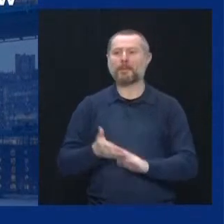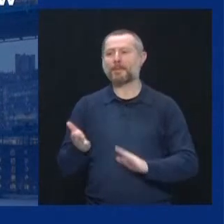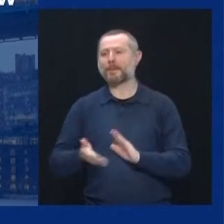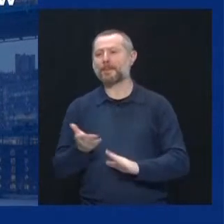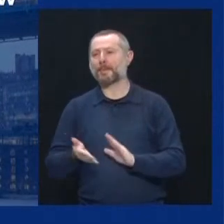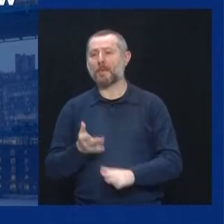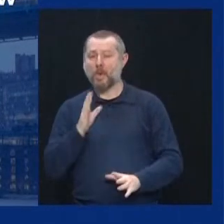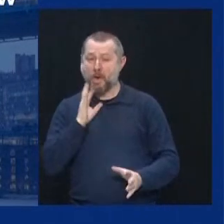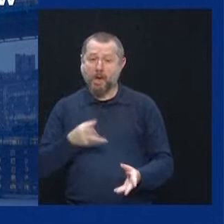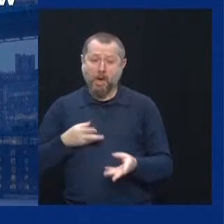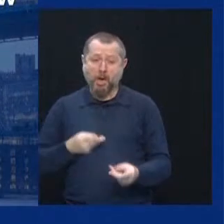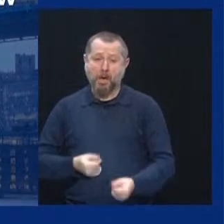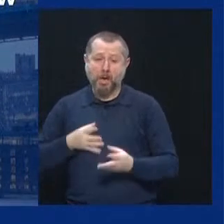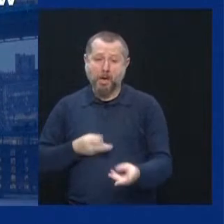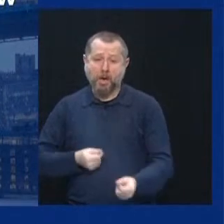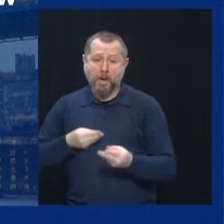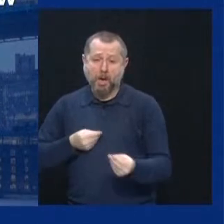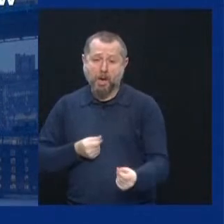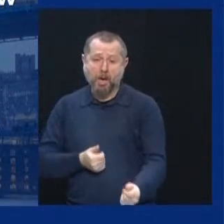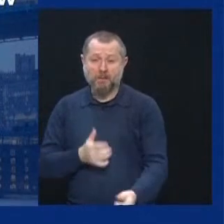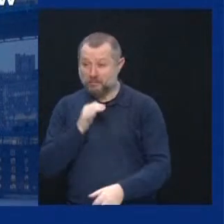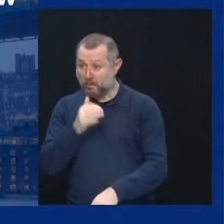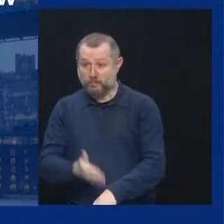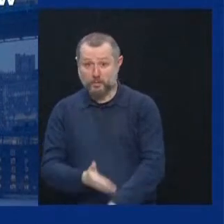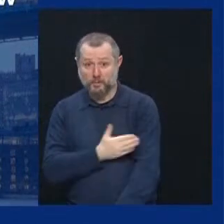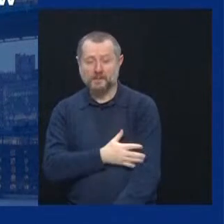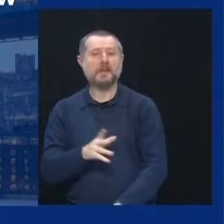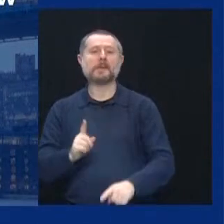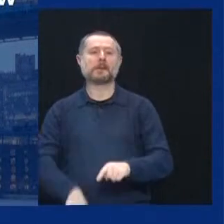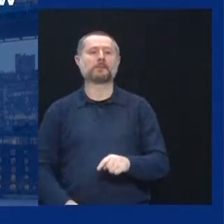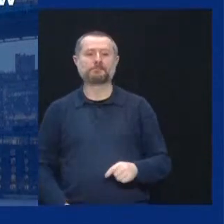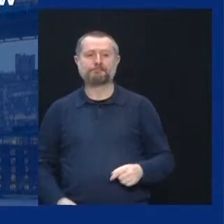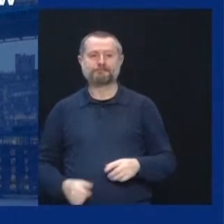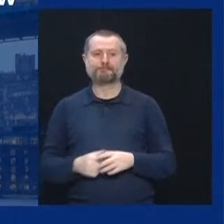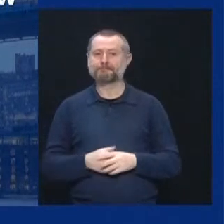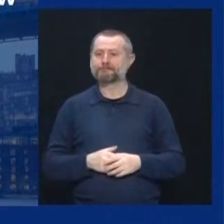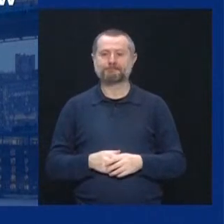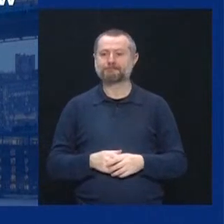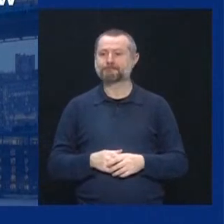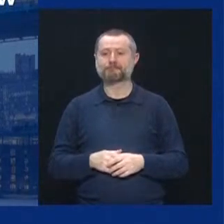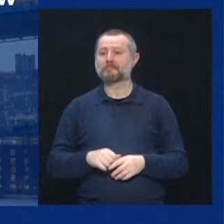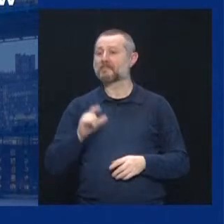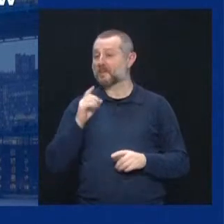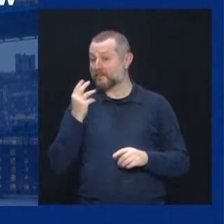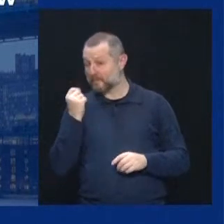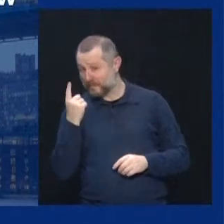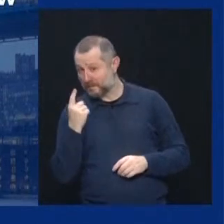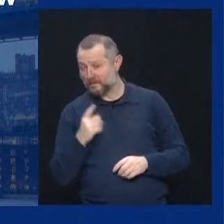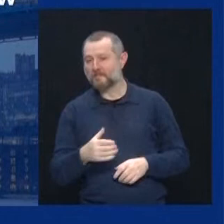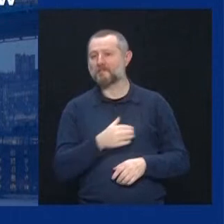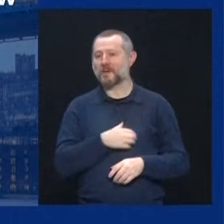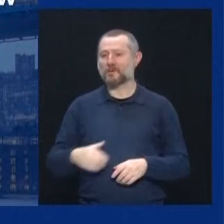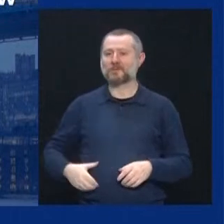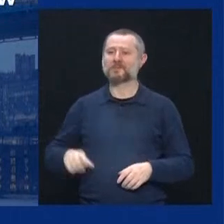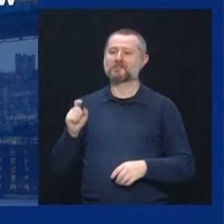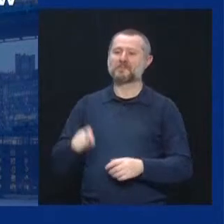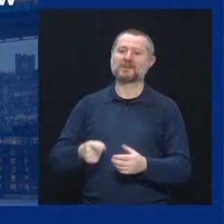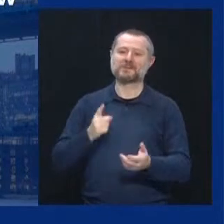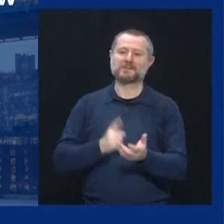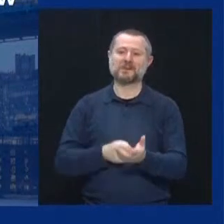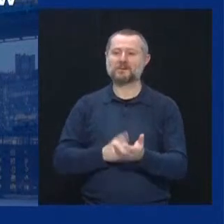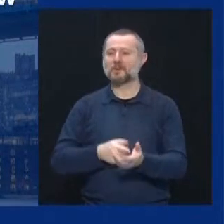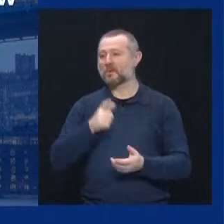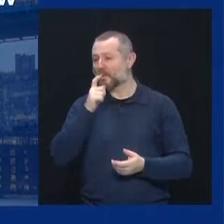money at NYCHA to fix it the way it is. But that has to be a topic that is discussed in the mayoral race. You have an